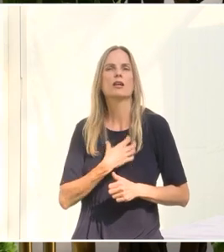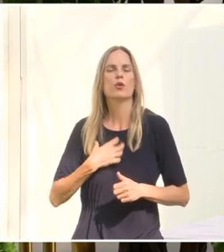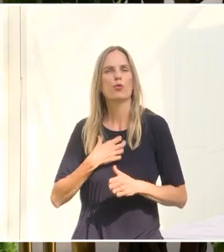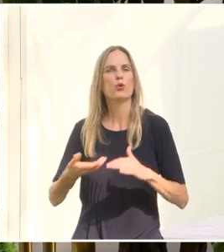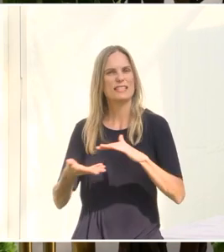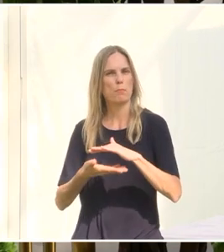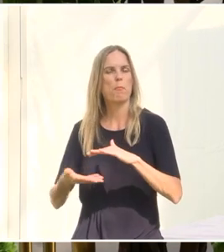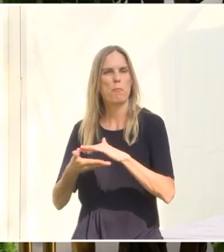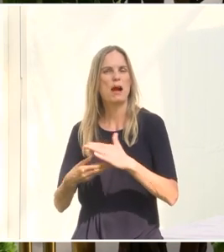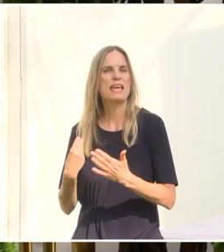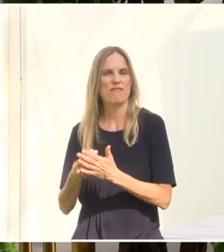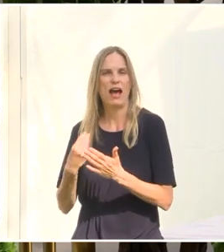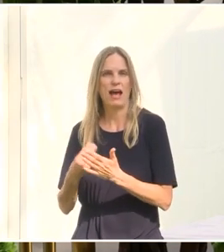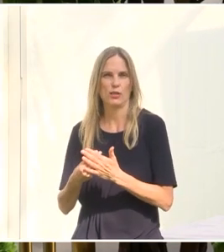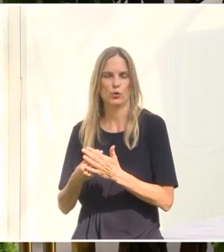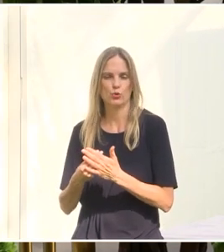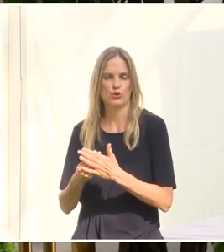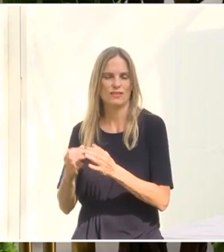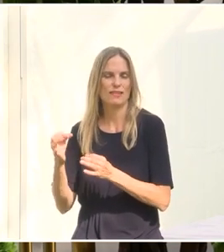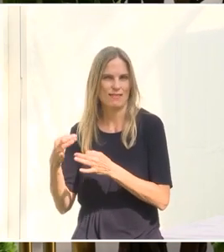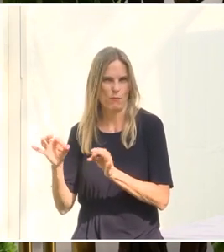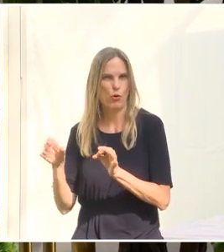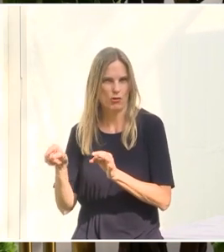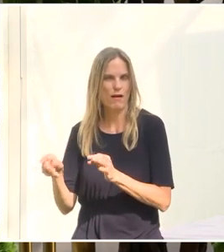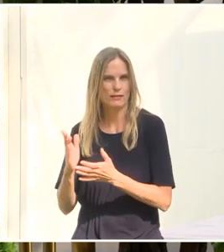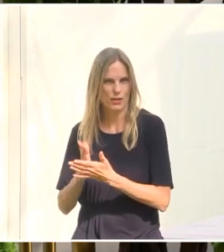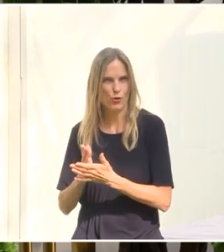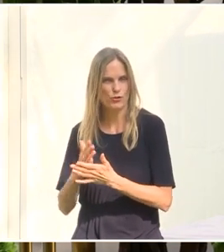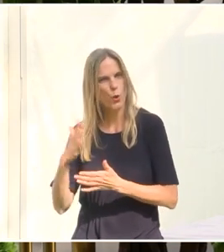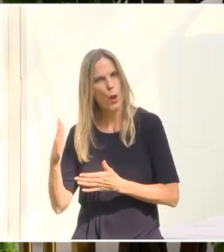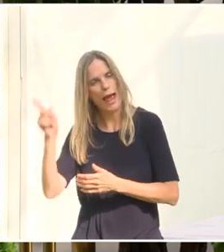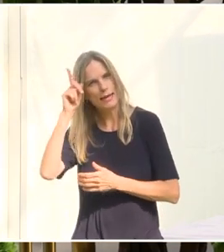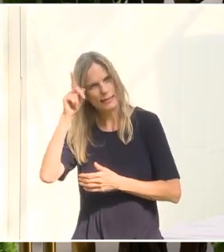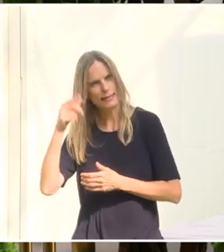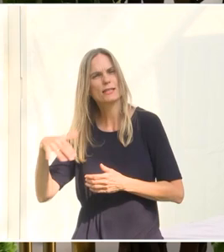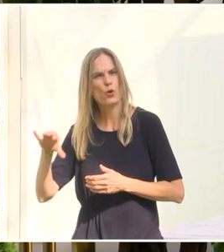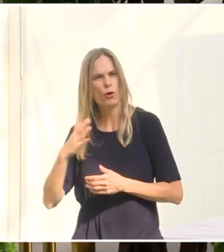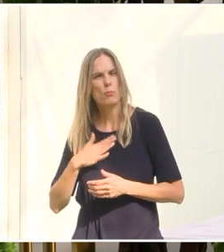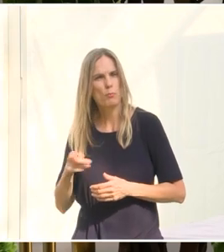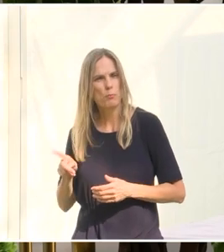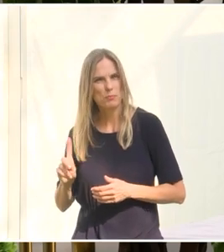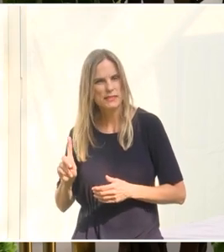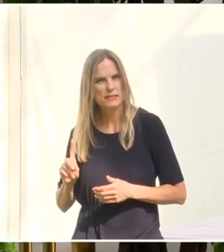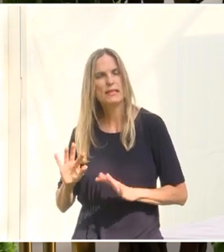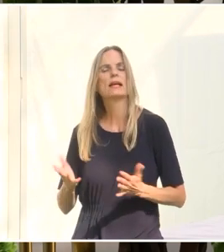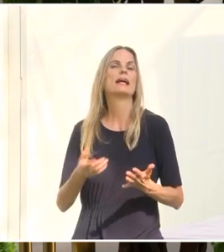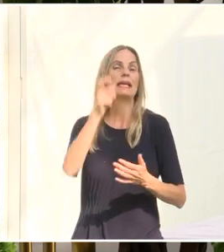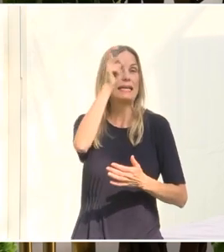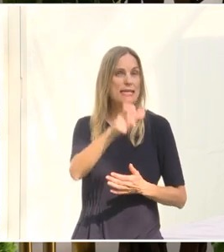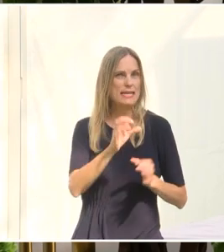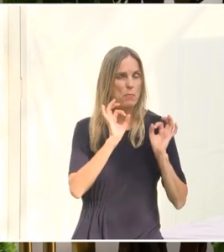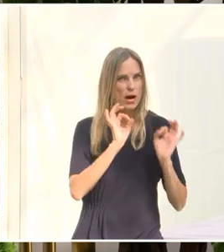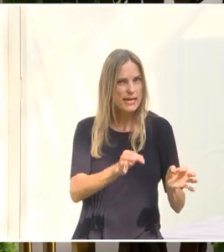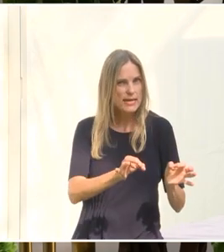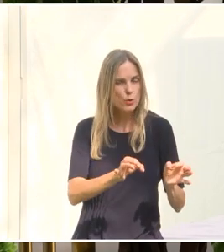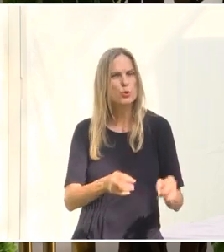values in democracies and Western countries. One is the value related to universal human rights,